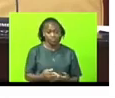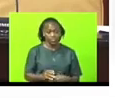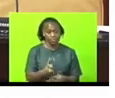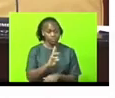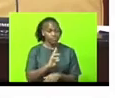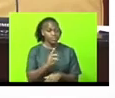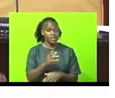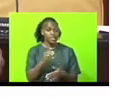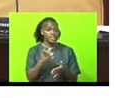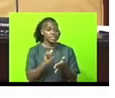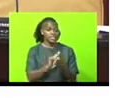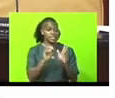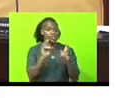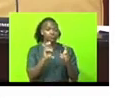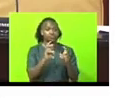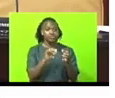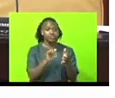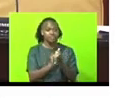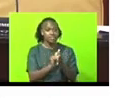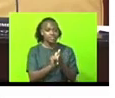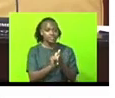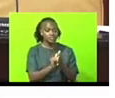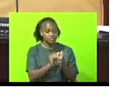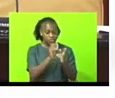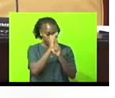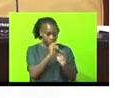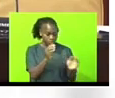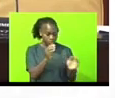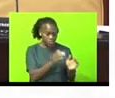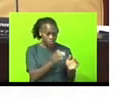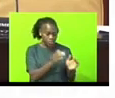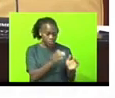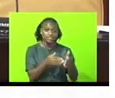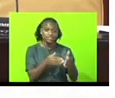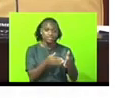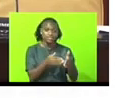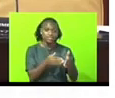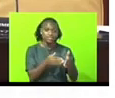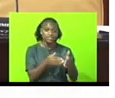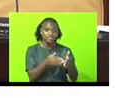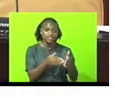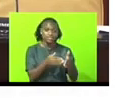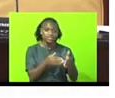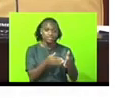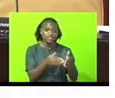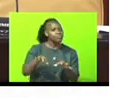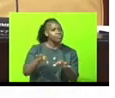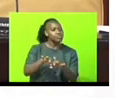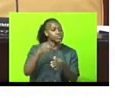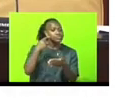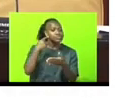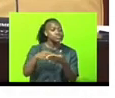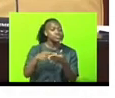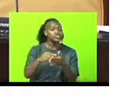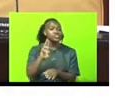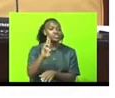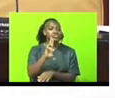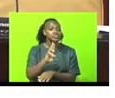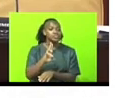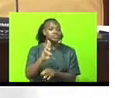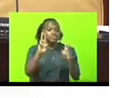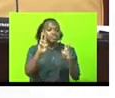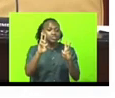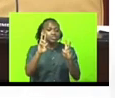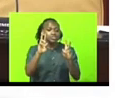there was a formal communication from the party. But in this case, there has not been a formal communication from the party. Neither has there been